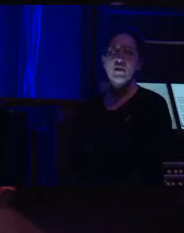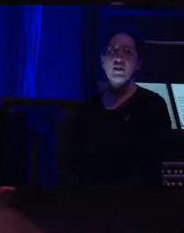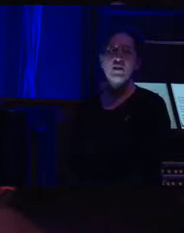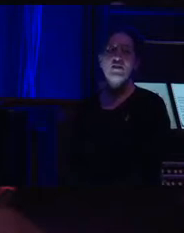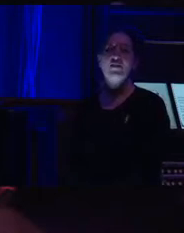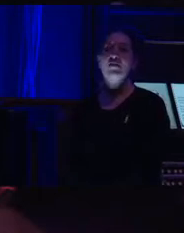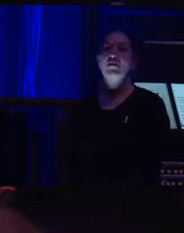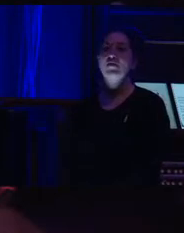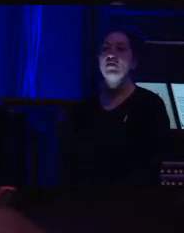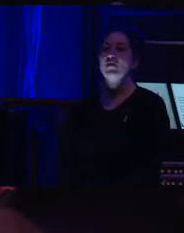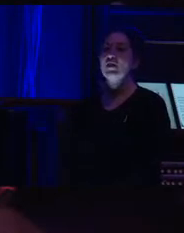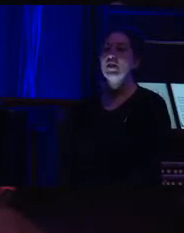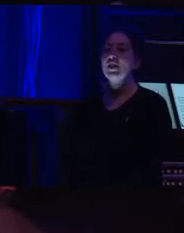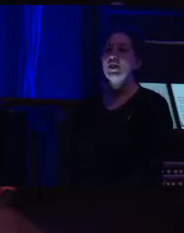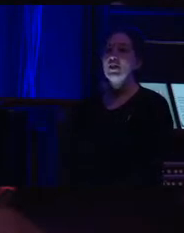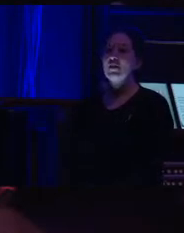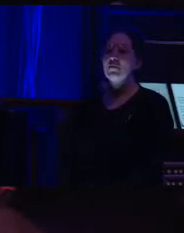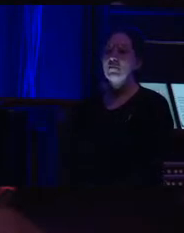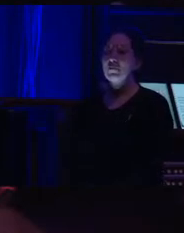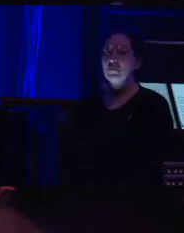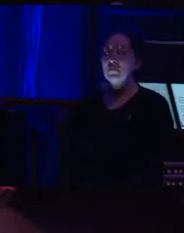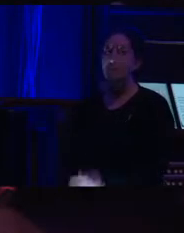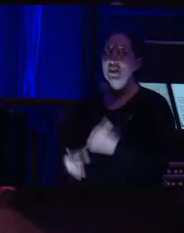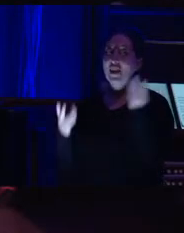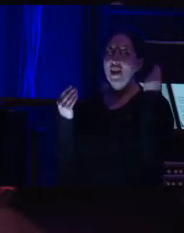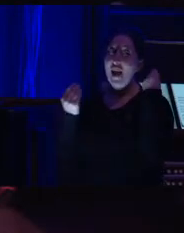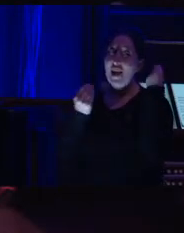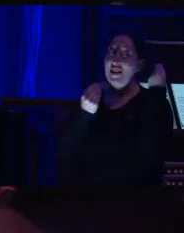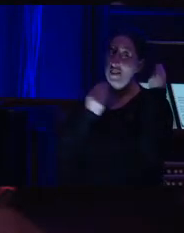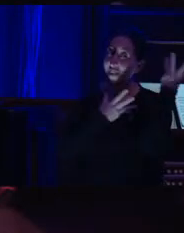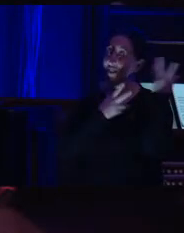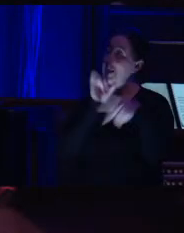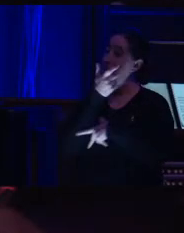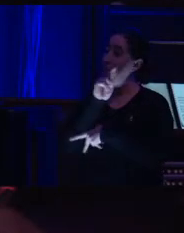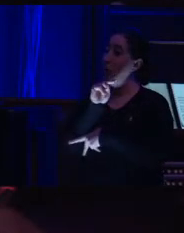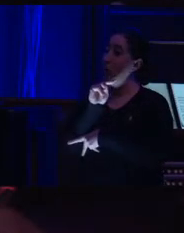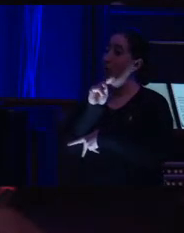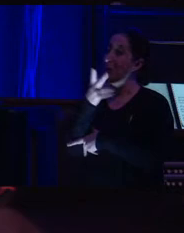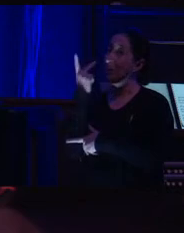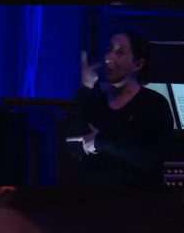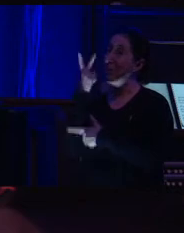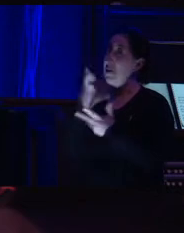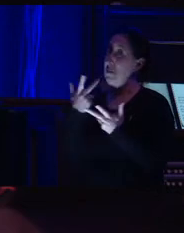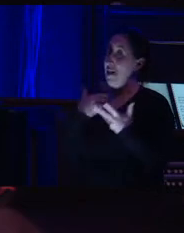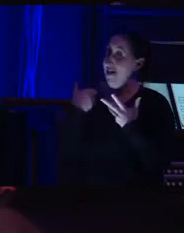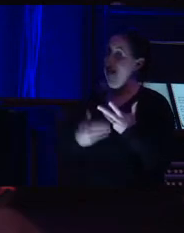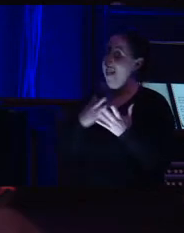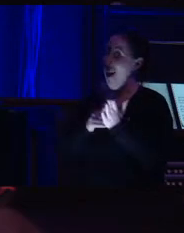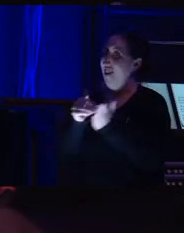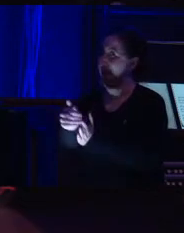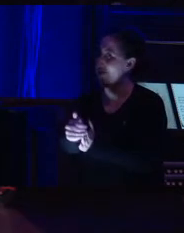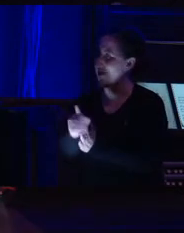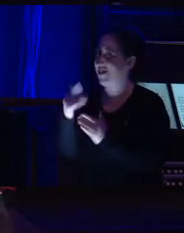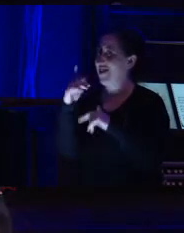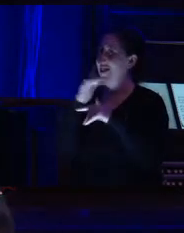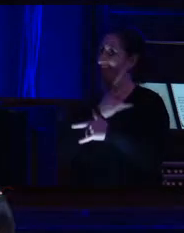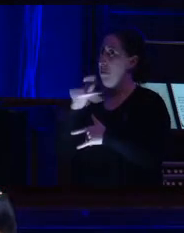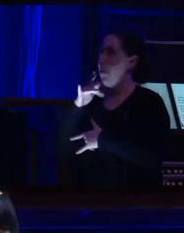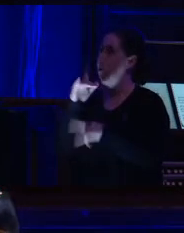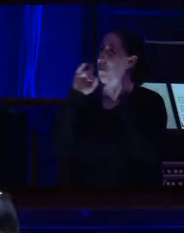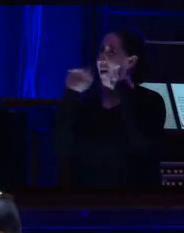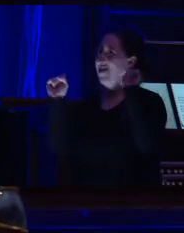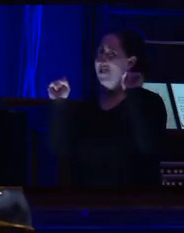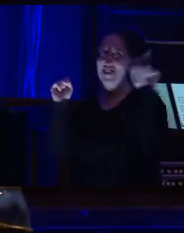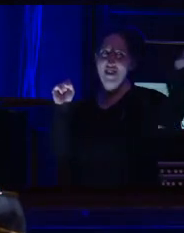You know, I said to the deans, you're going to see a lot more of me than a typical president. And you agree that's the case, right? Yeah. We